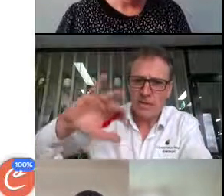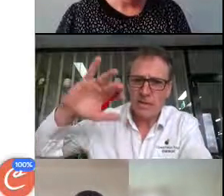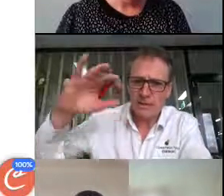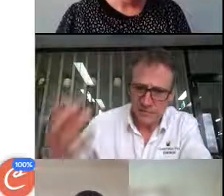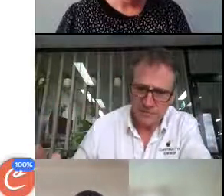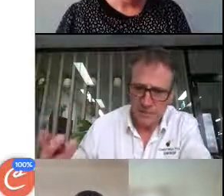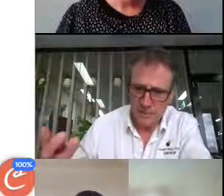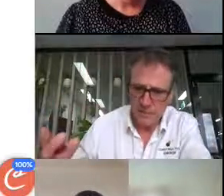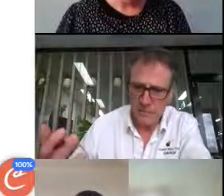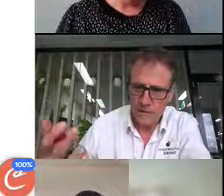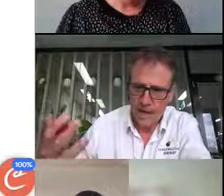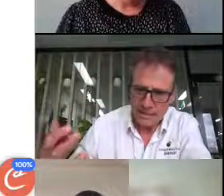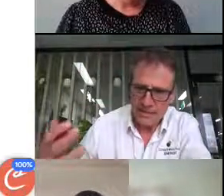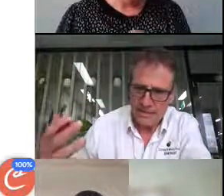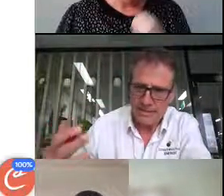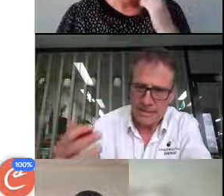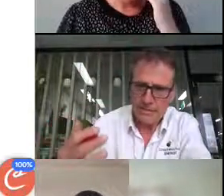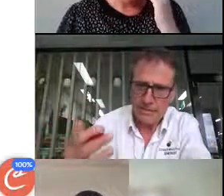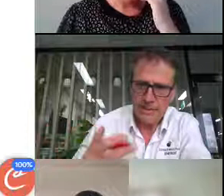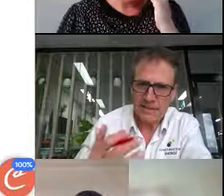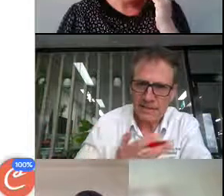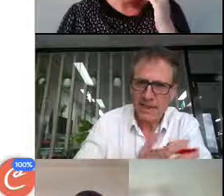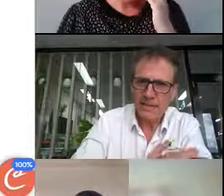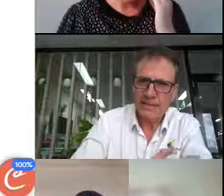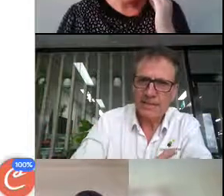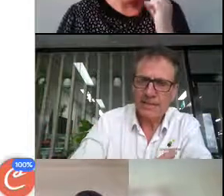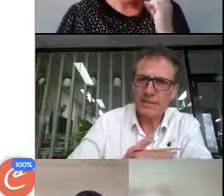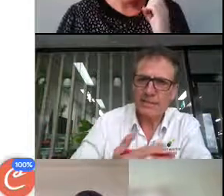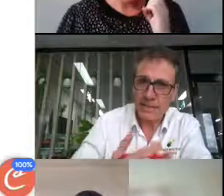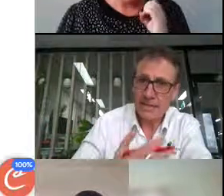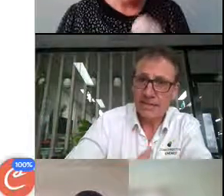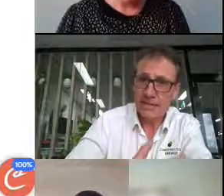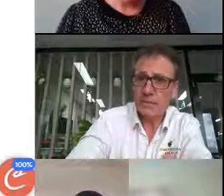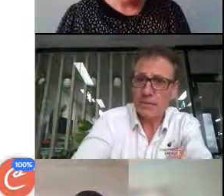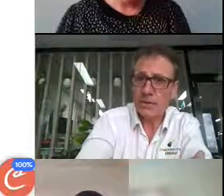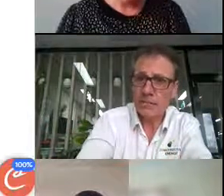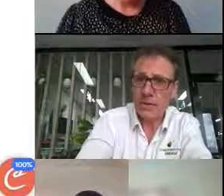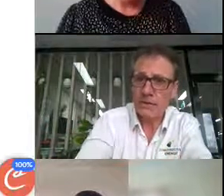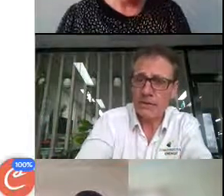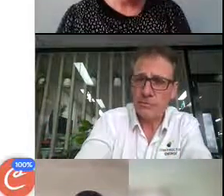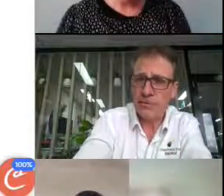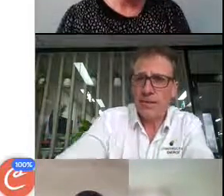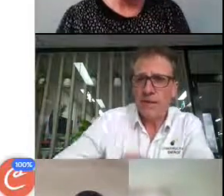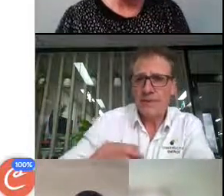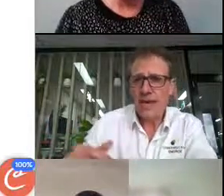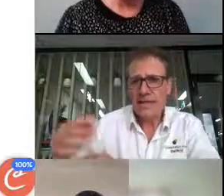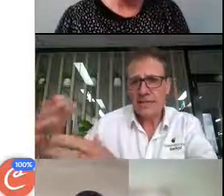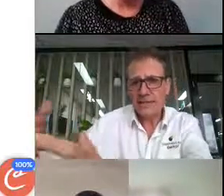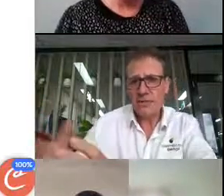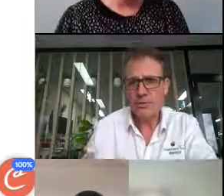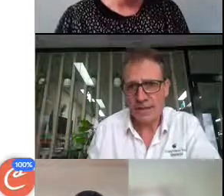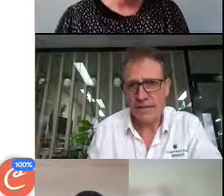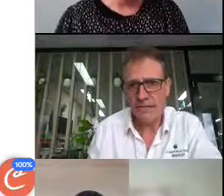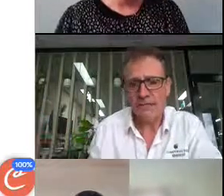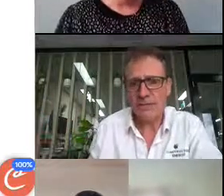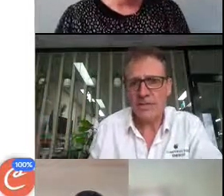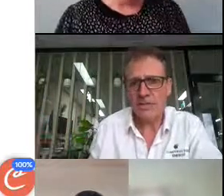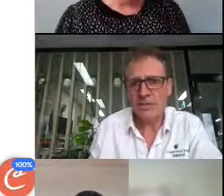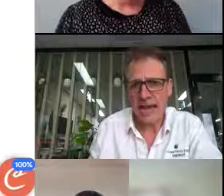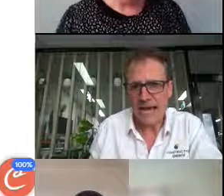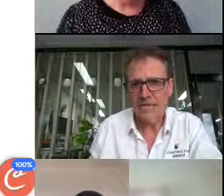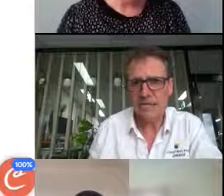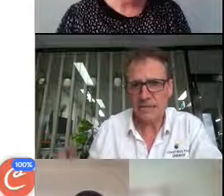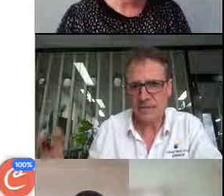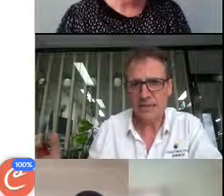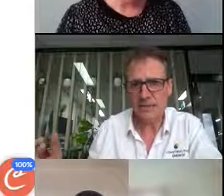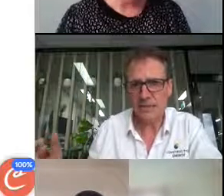it recognised the flip where actually to get the case study, to get this to work as a microgrid, that external value from the